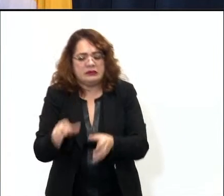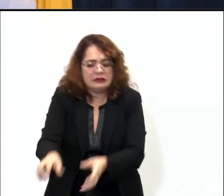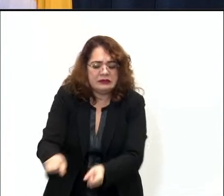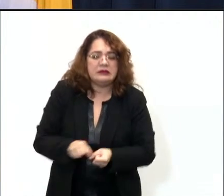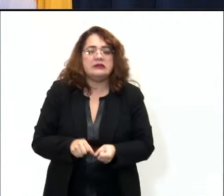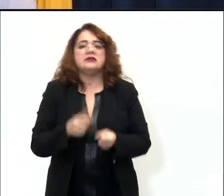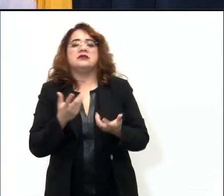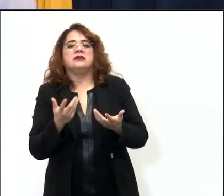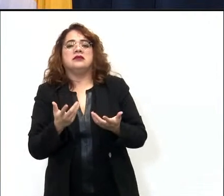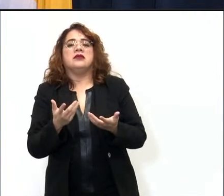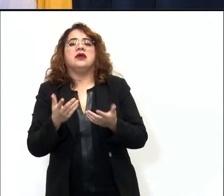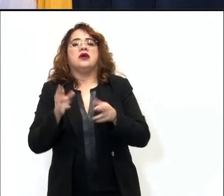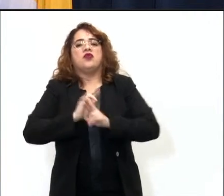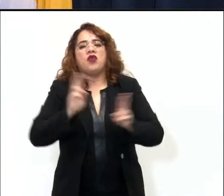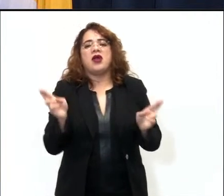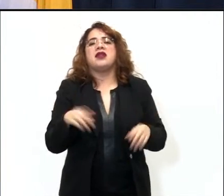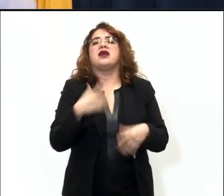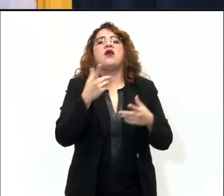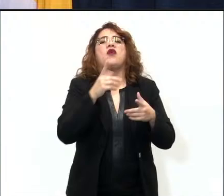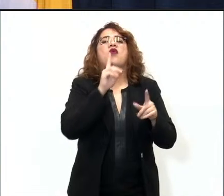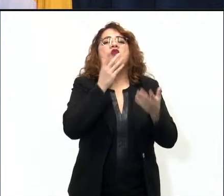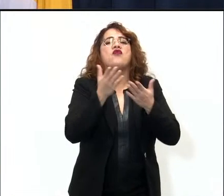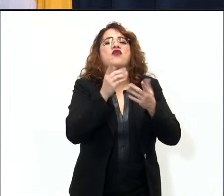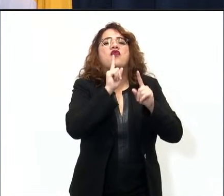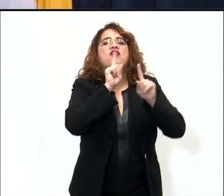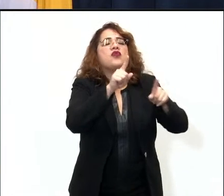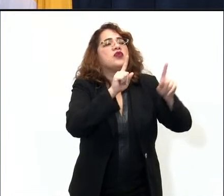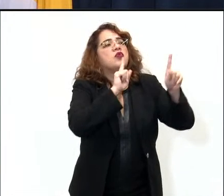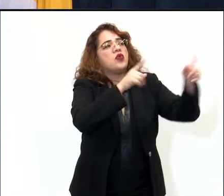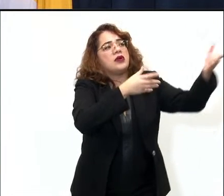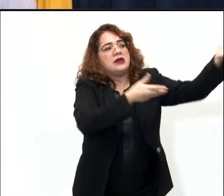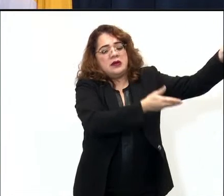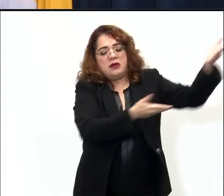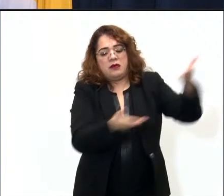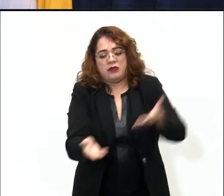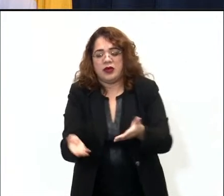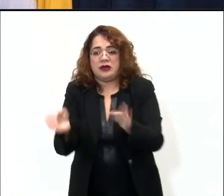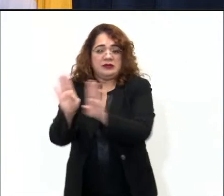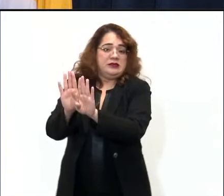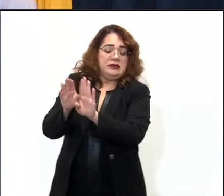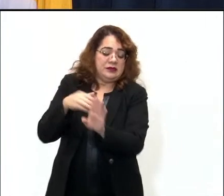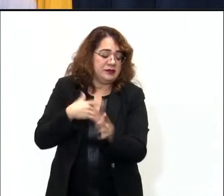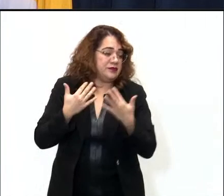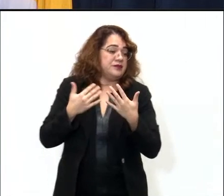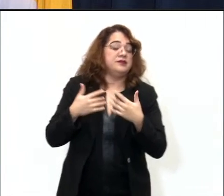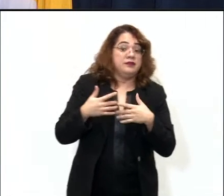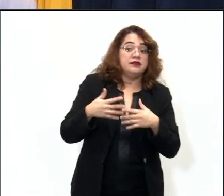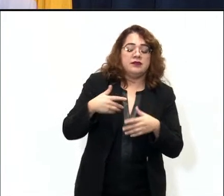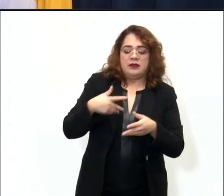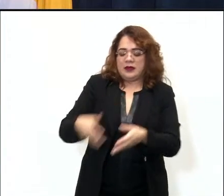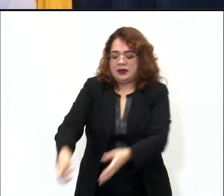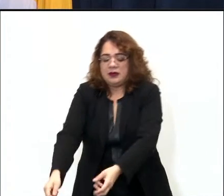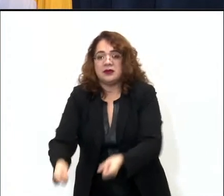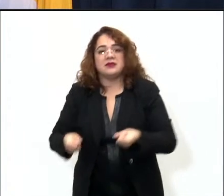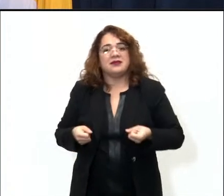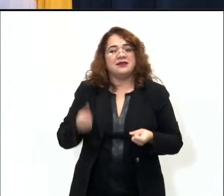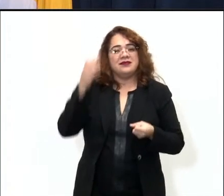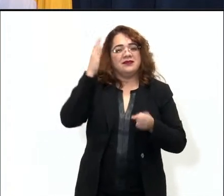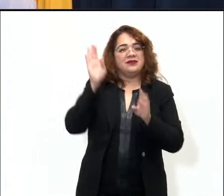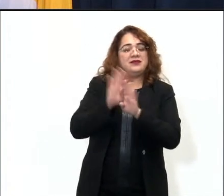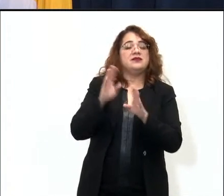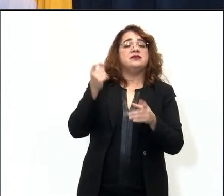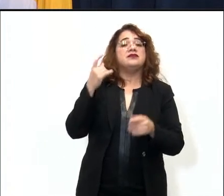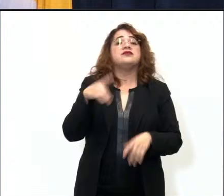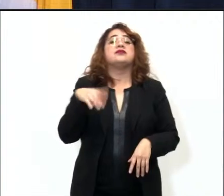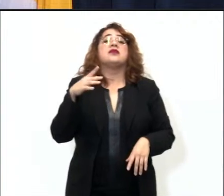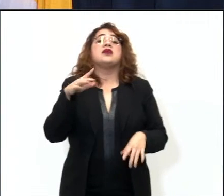stay at home and safe. If you have questions about how to care for yourself or a family member, it's best to call your doctor first before visiting, as